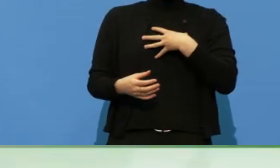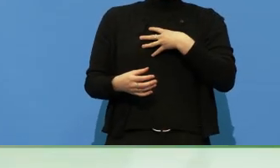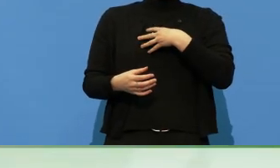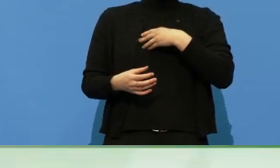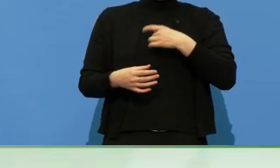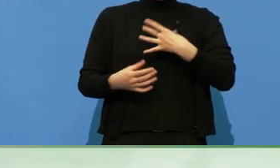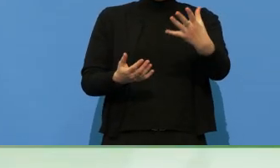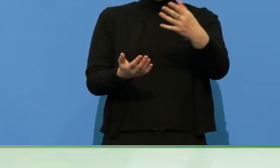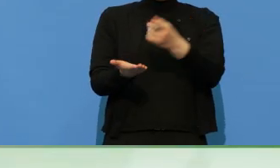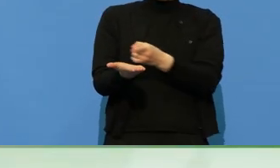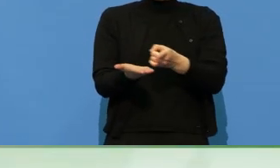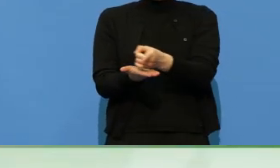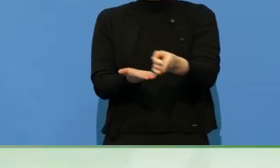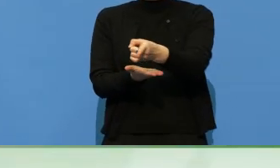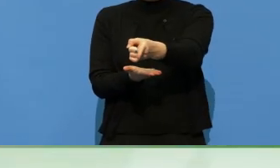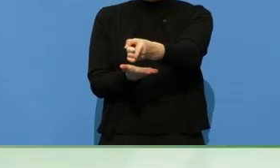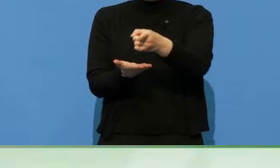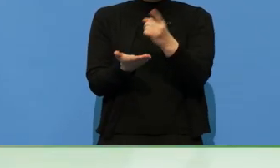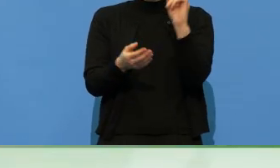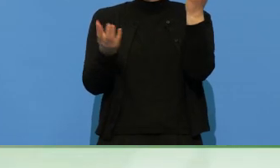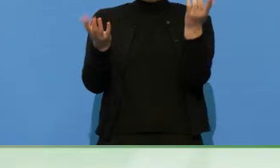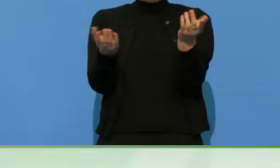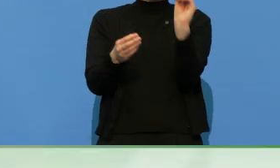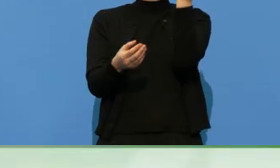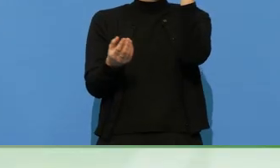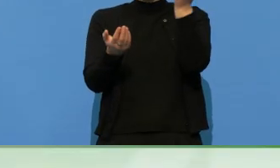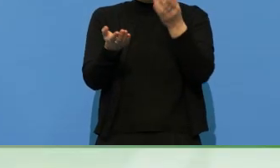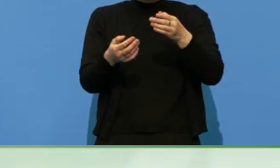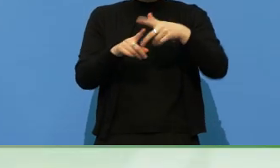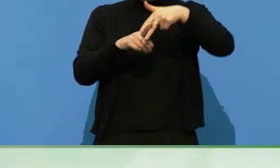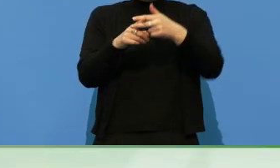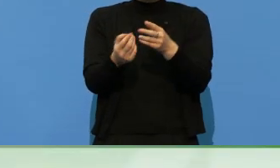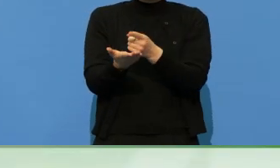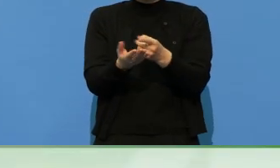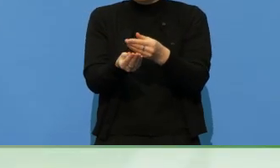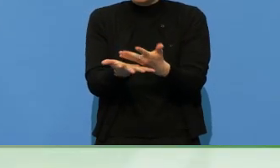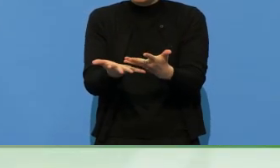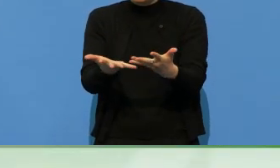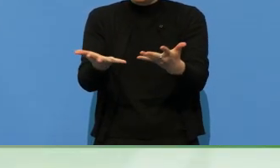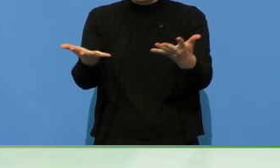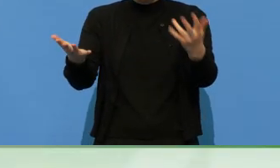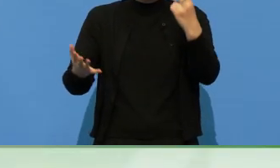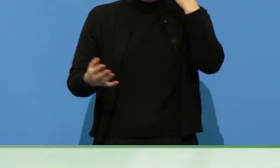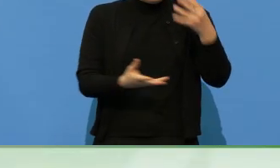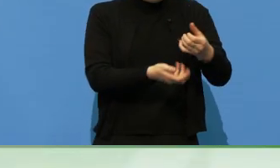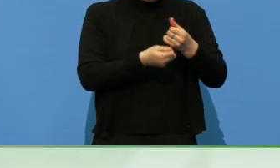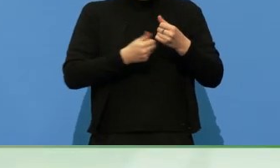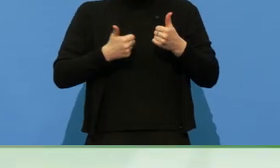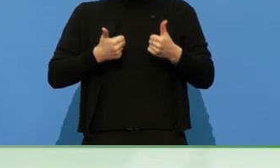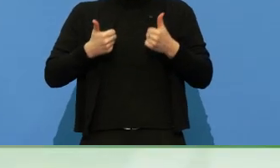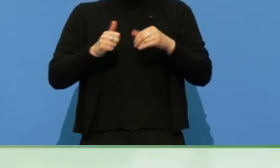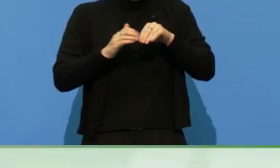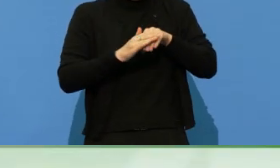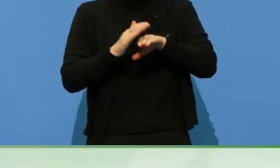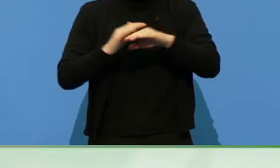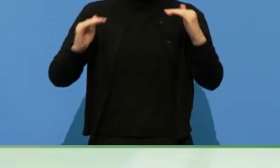blind people. And now, for 3 or 10 years, we face